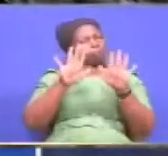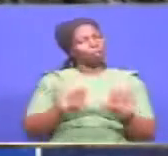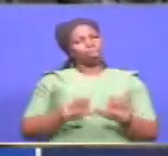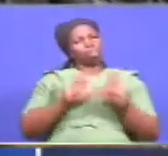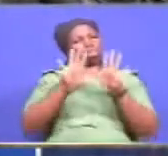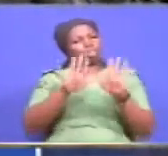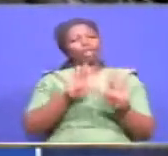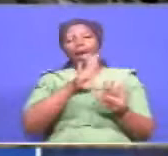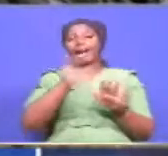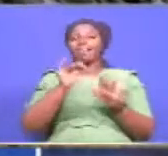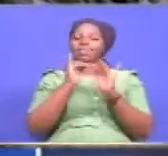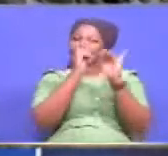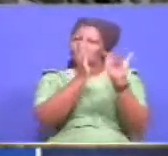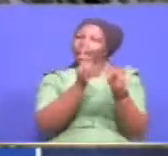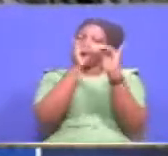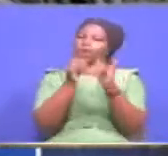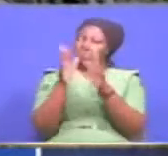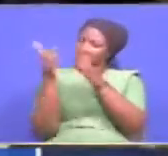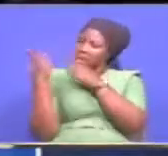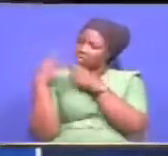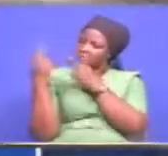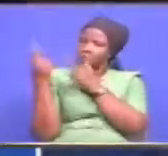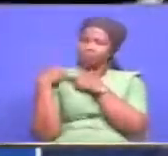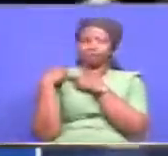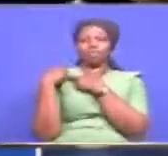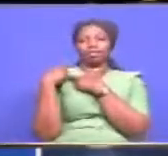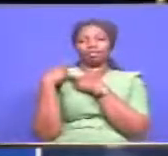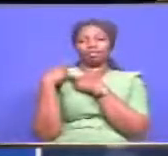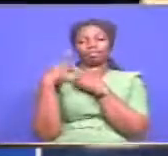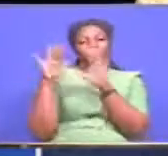individual responsibility from members of the public.